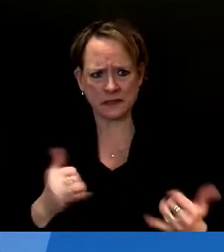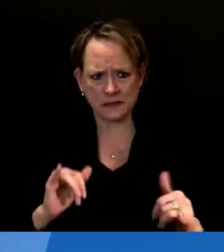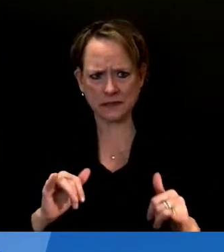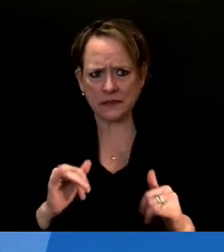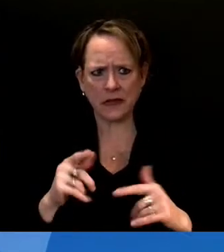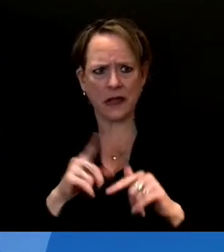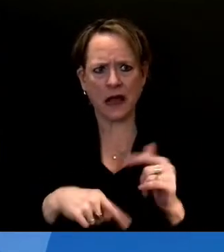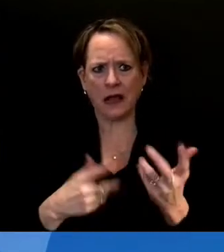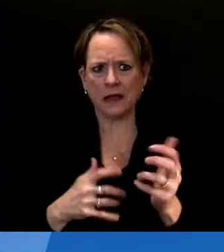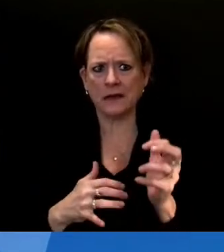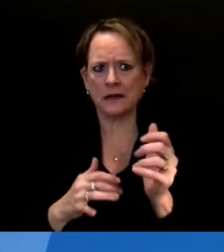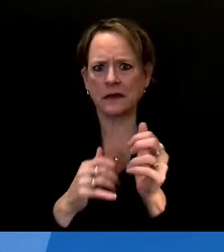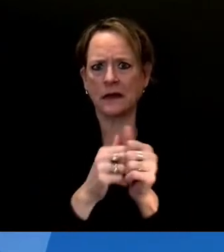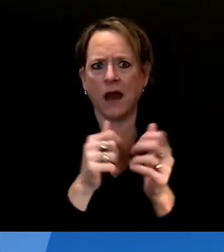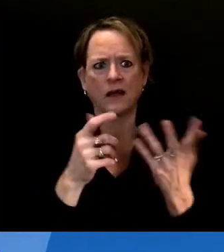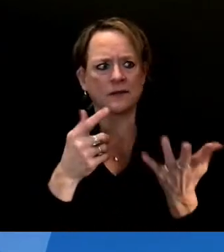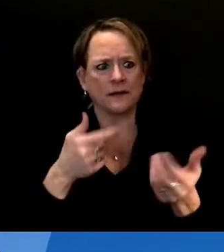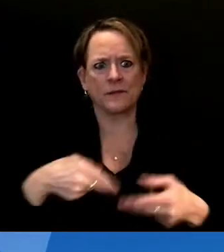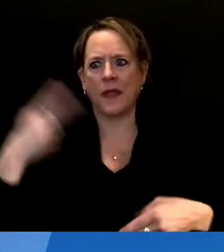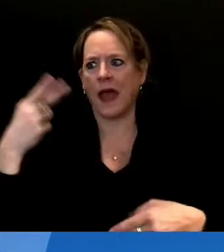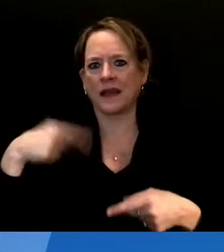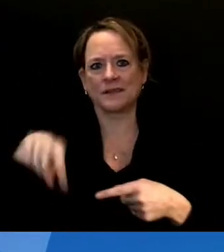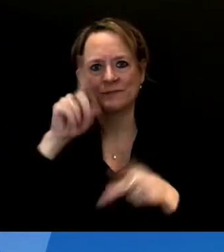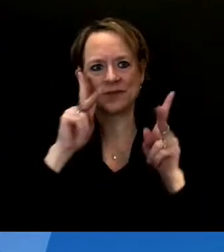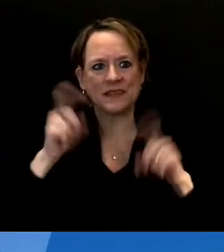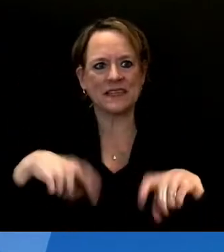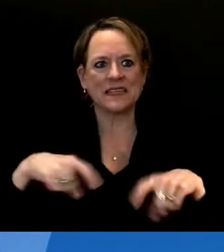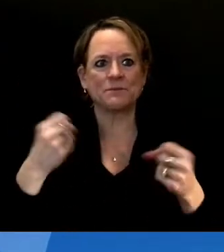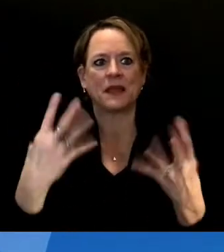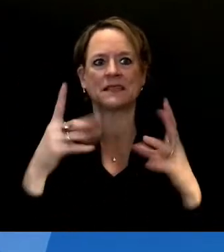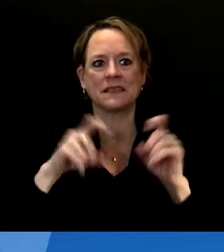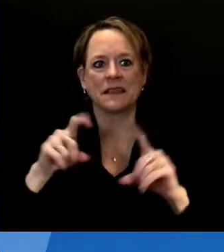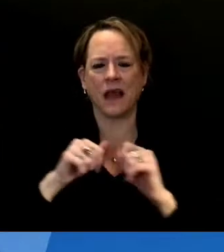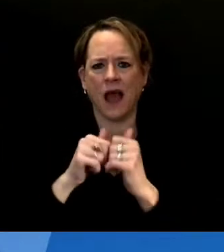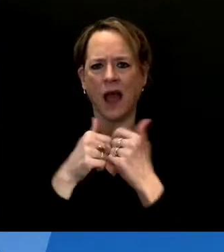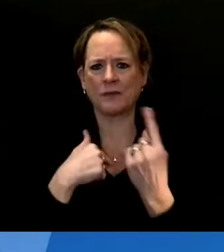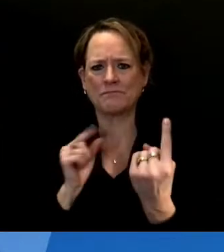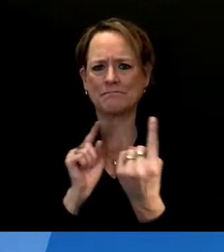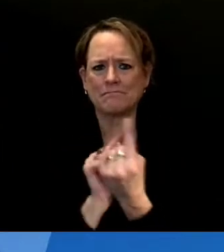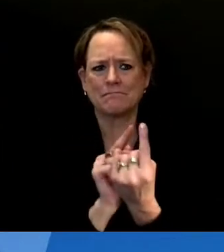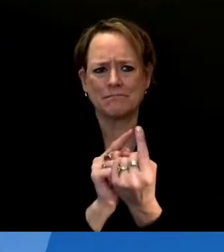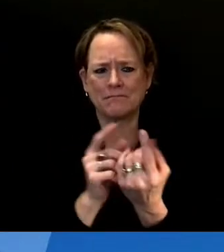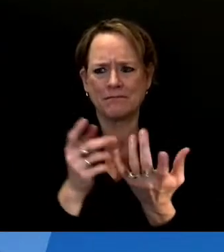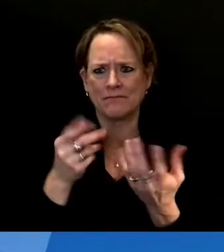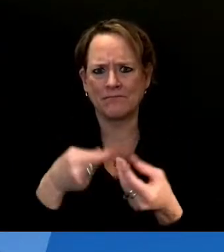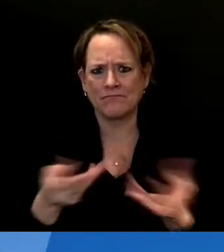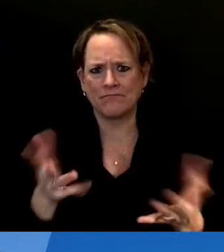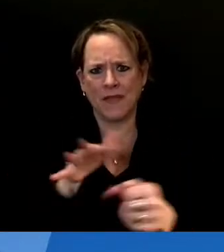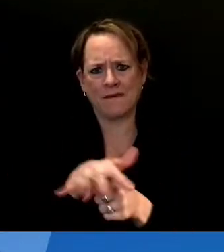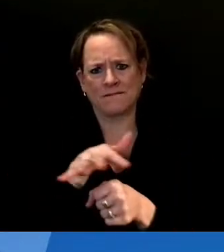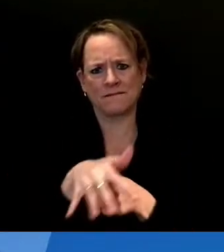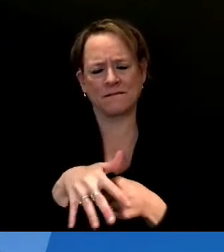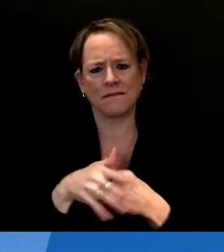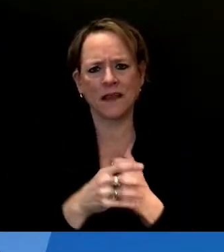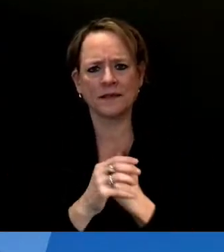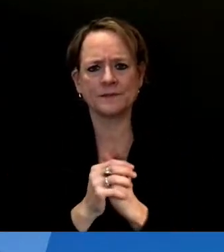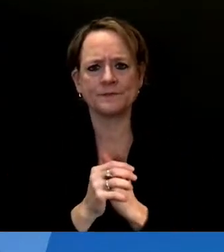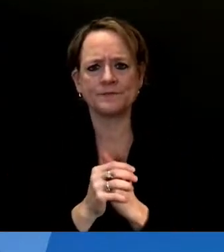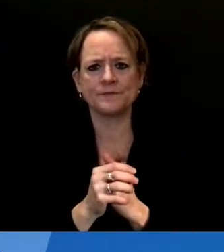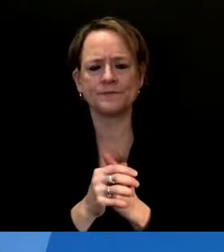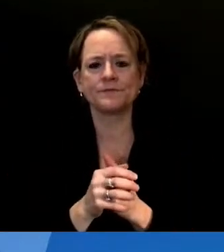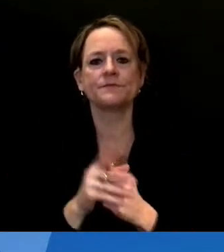testing? And what are the prospects of resolving that? Thank you. Right, great questions. So as of today, we